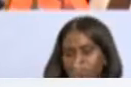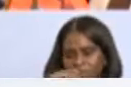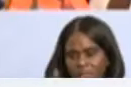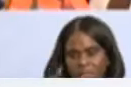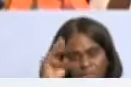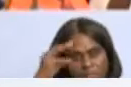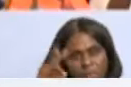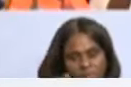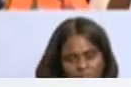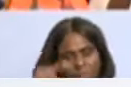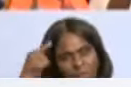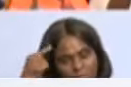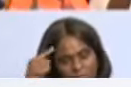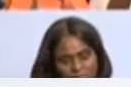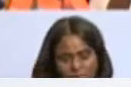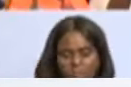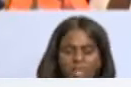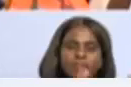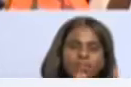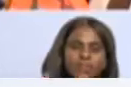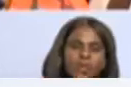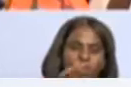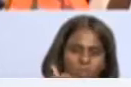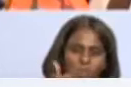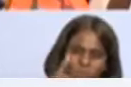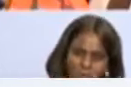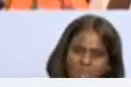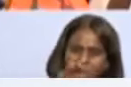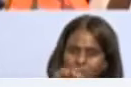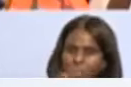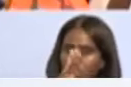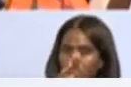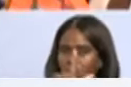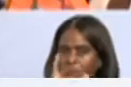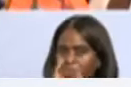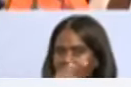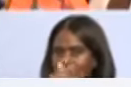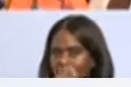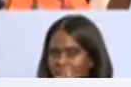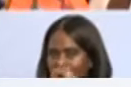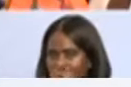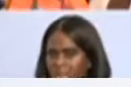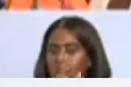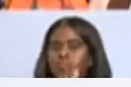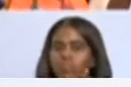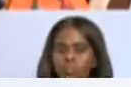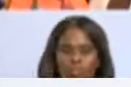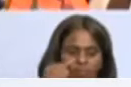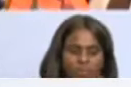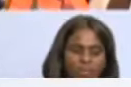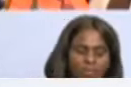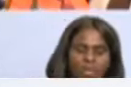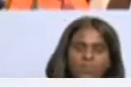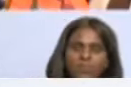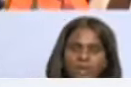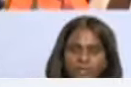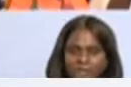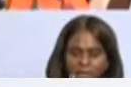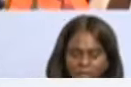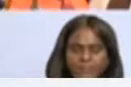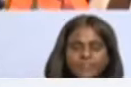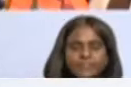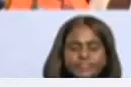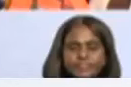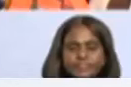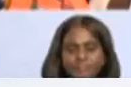Government, we can devise an obligation, a legal obligation for members of Parliament